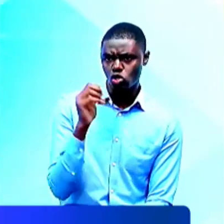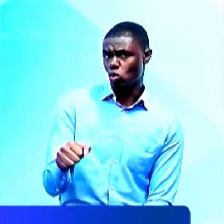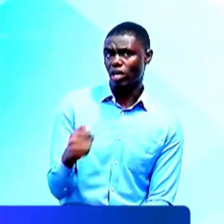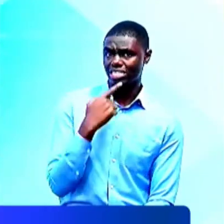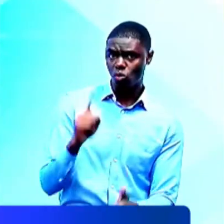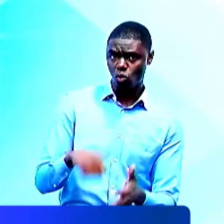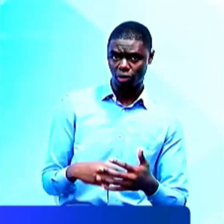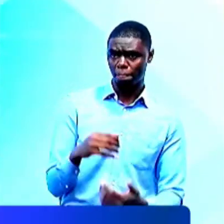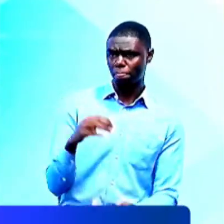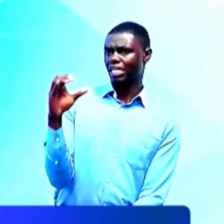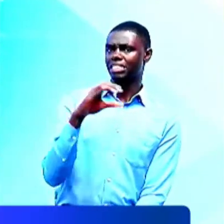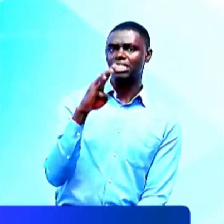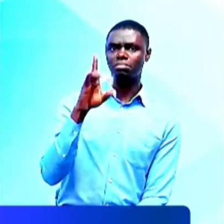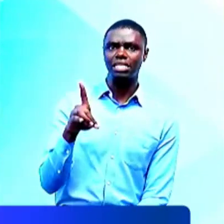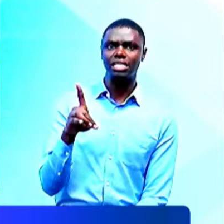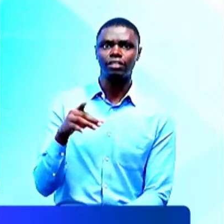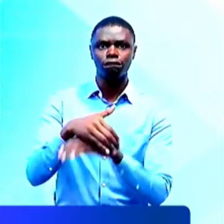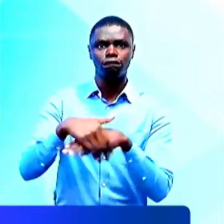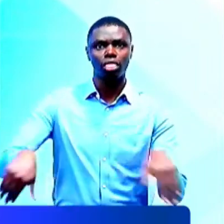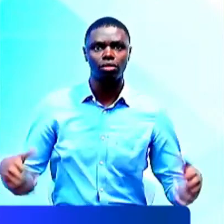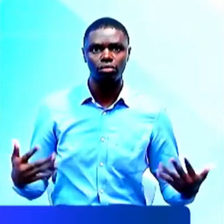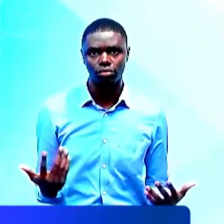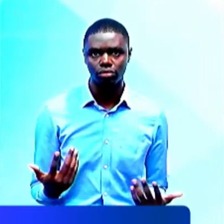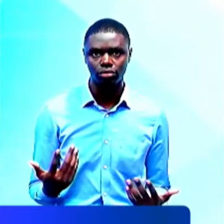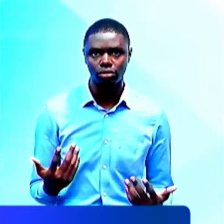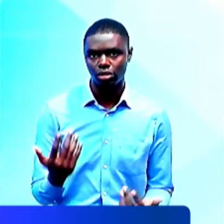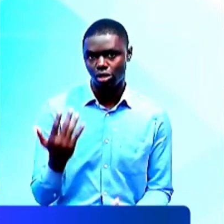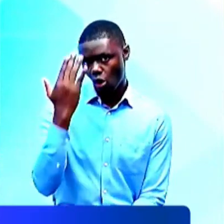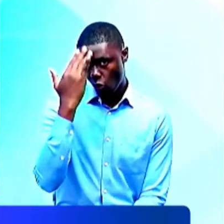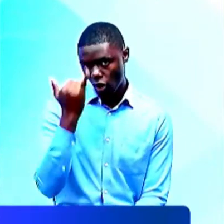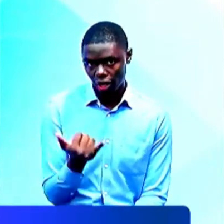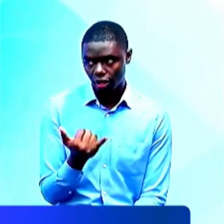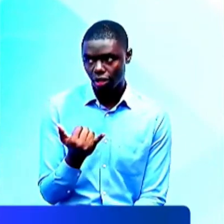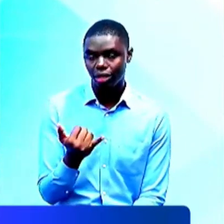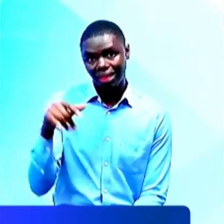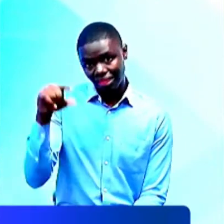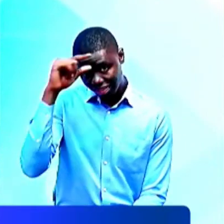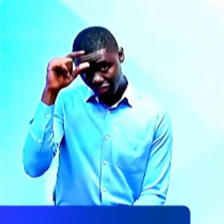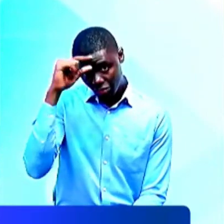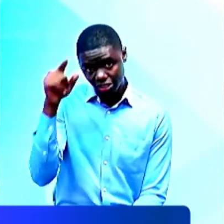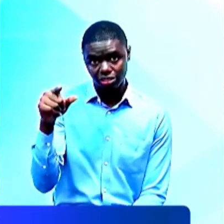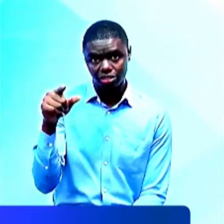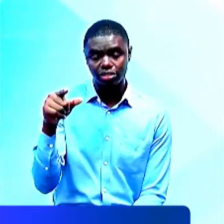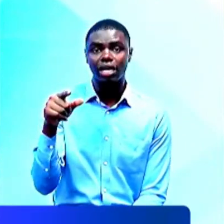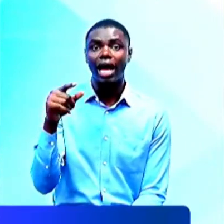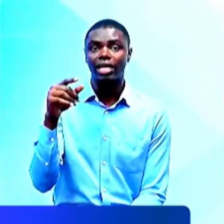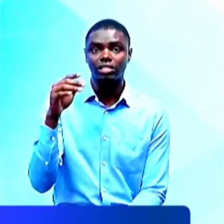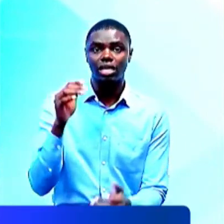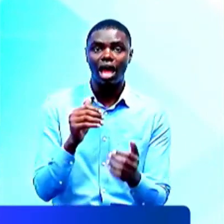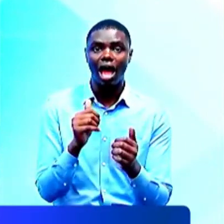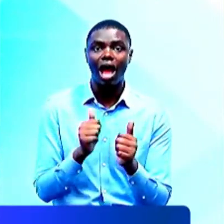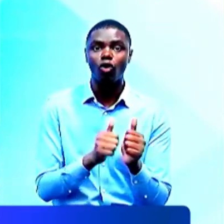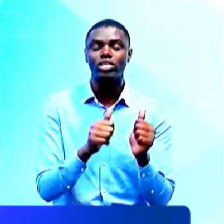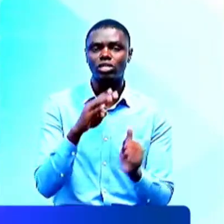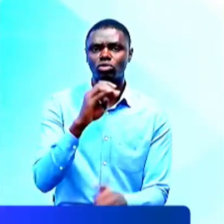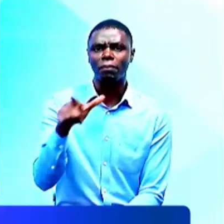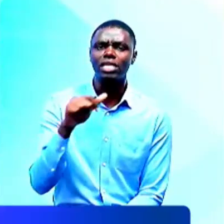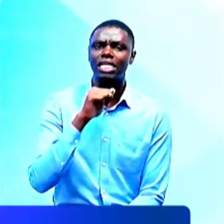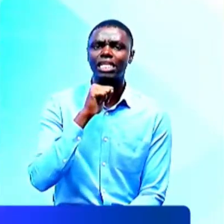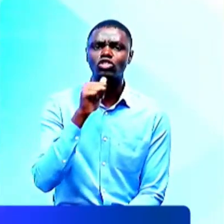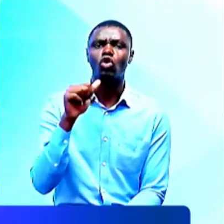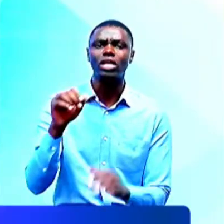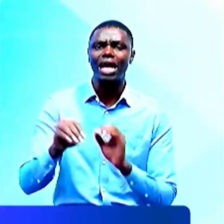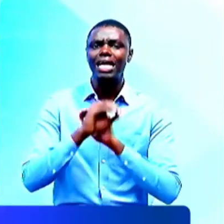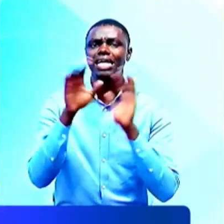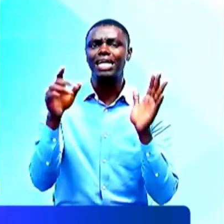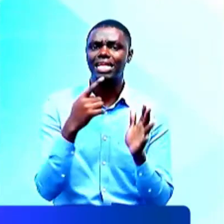say the CBD is out of bounds. Because the government, and per the bill, it has not clearly